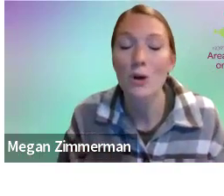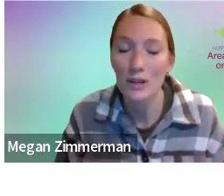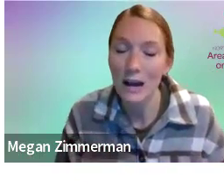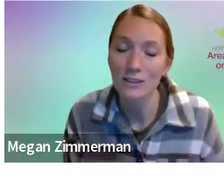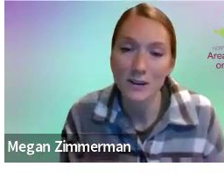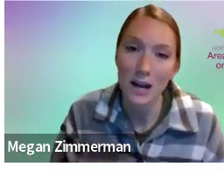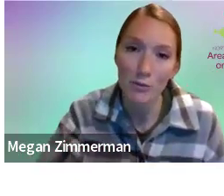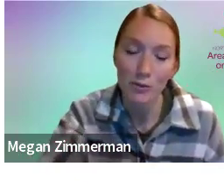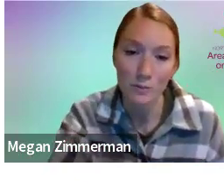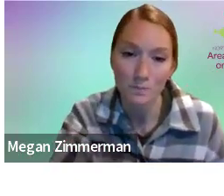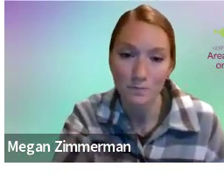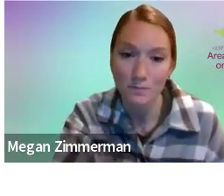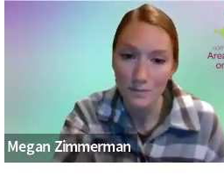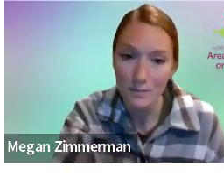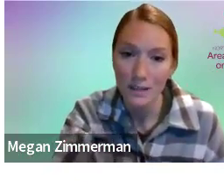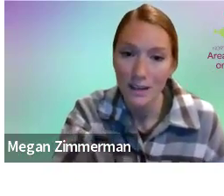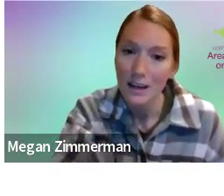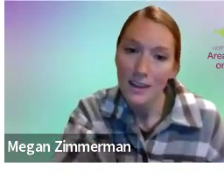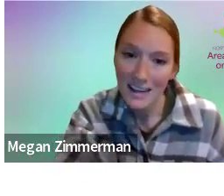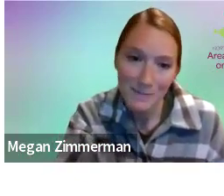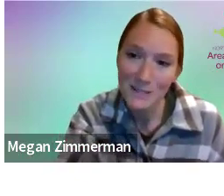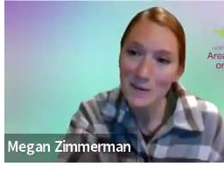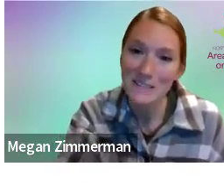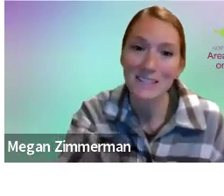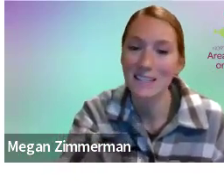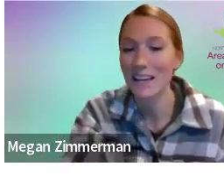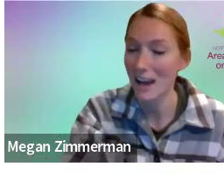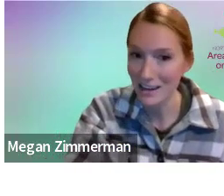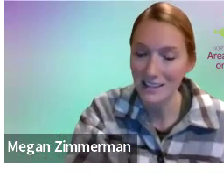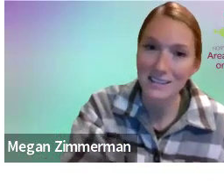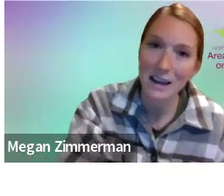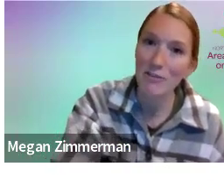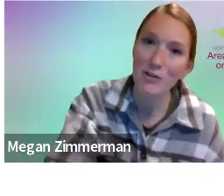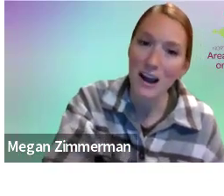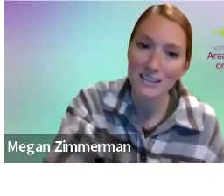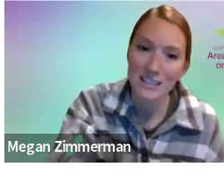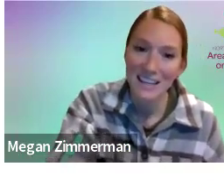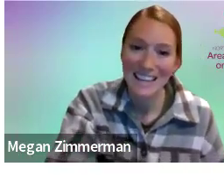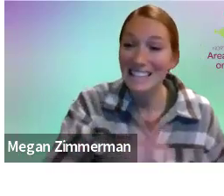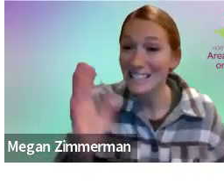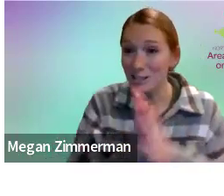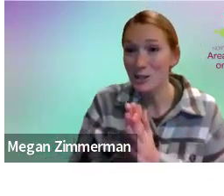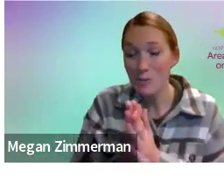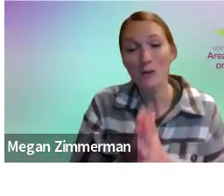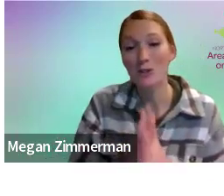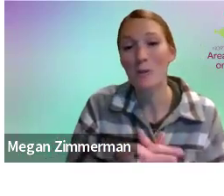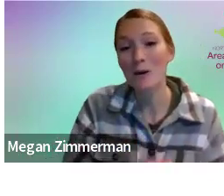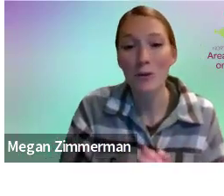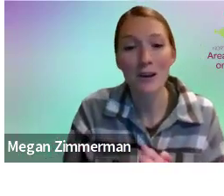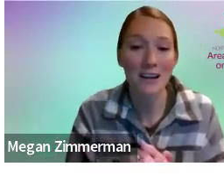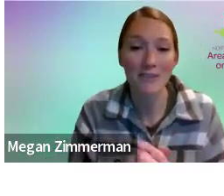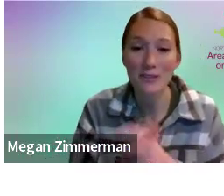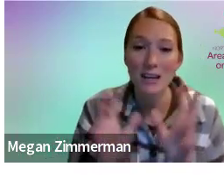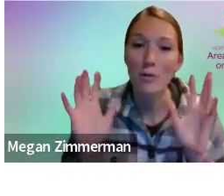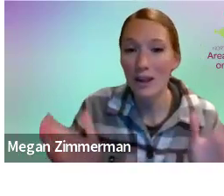Yeah, so slowing down is very helpful. The next puzzle piece is to connect instead of correct. This is super,